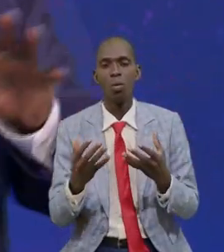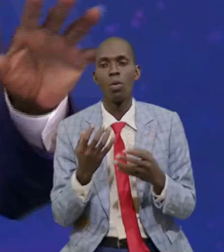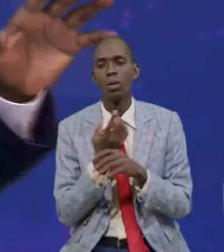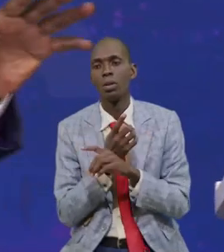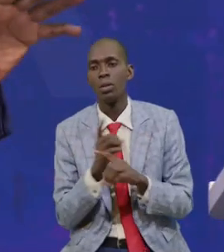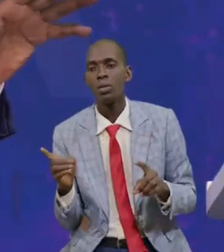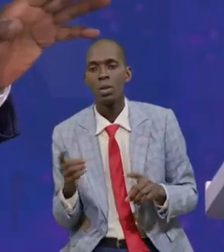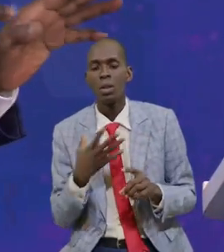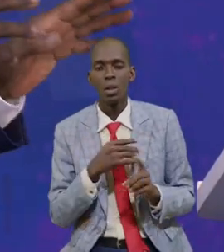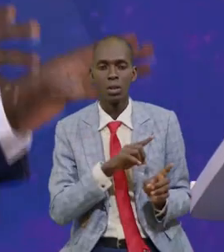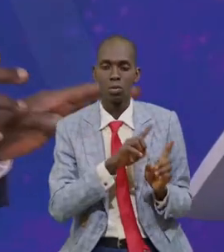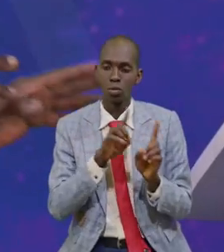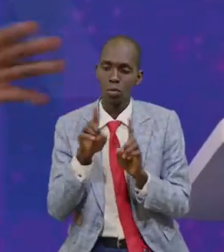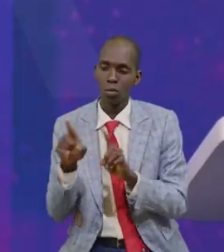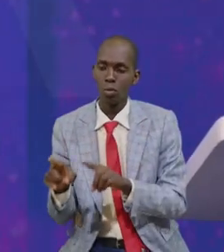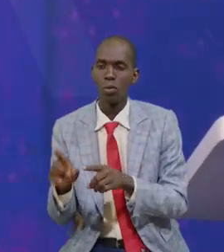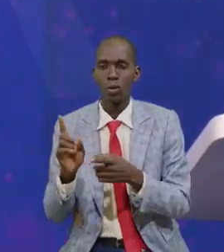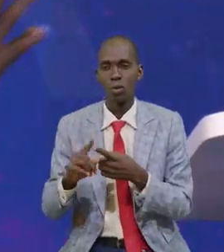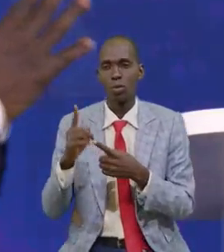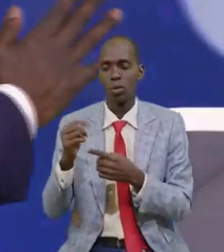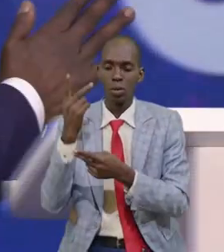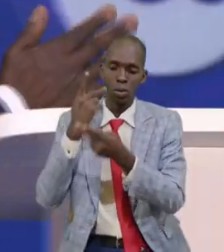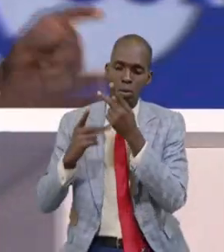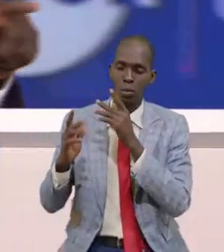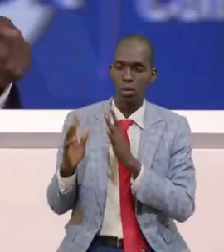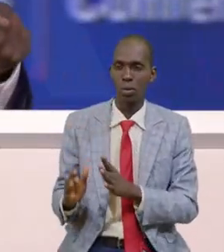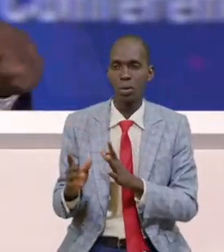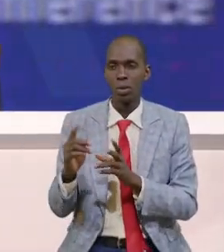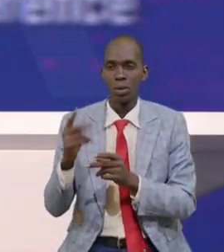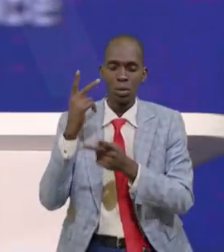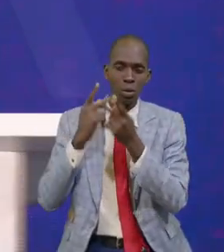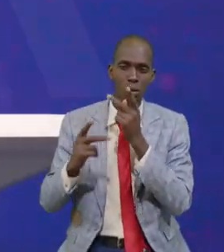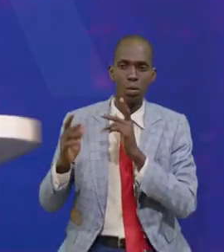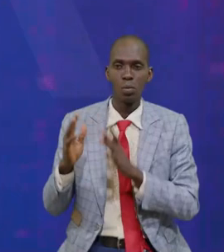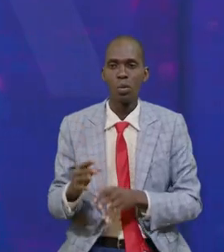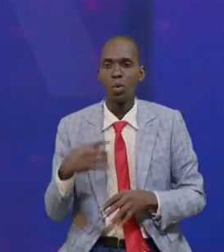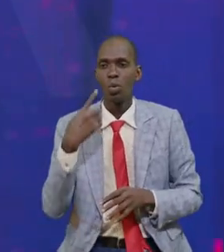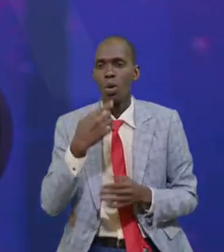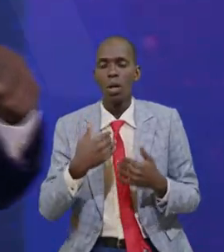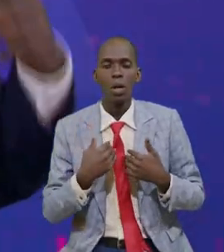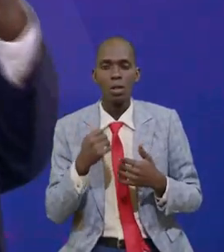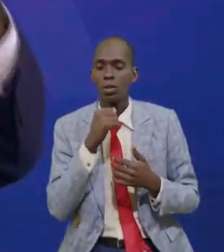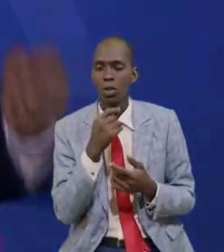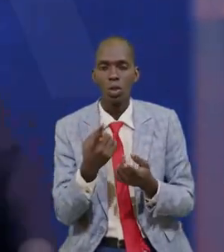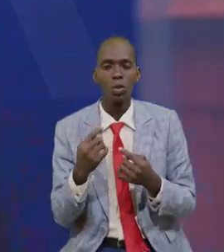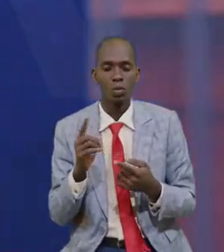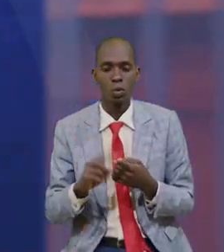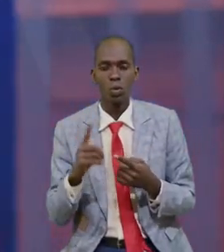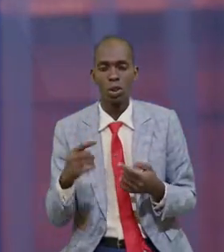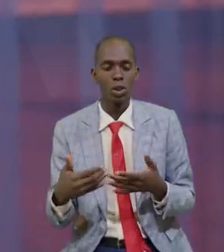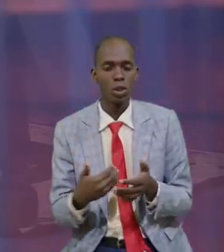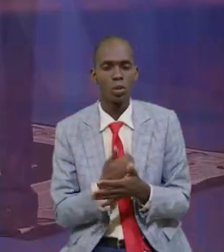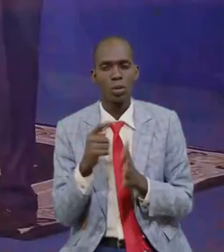and they come to the prophet who has not come into the New Testament, and they say,